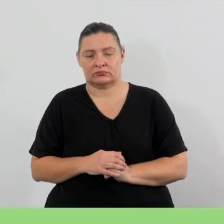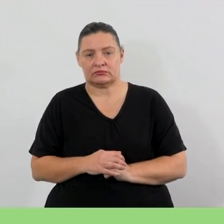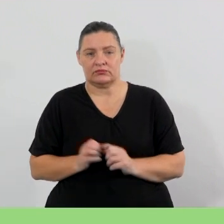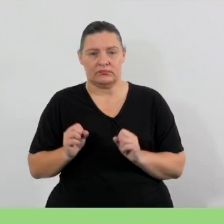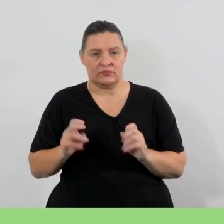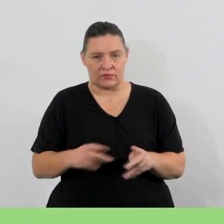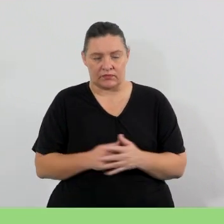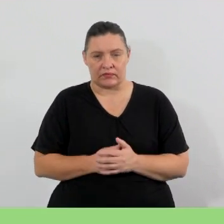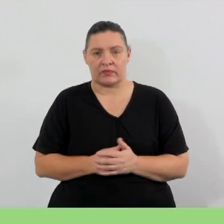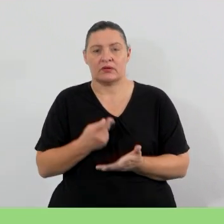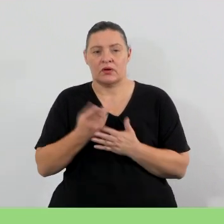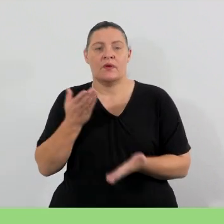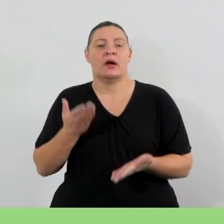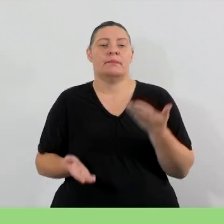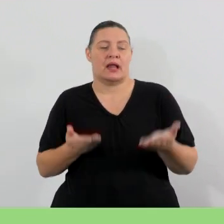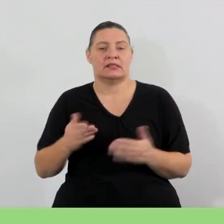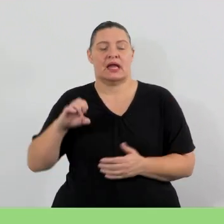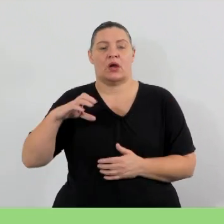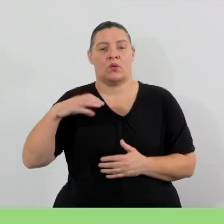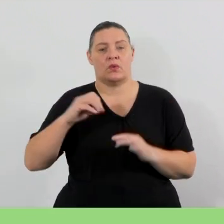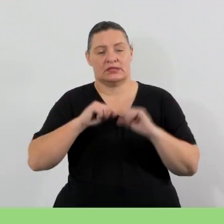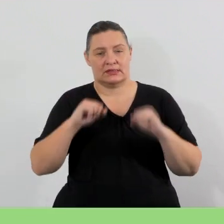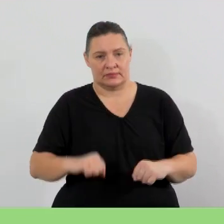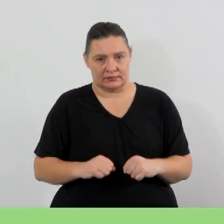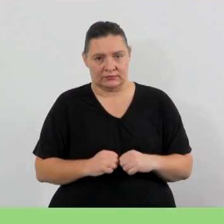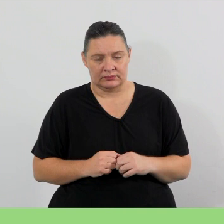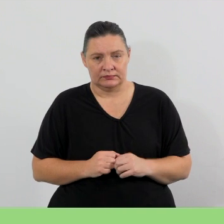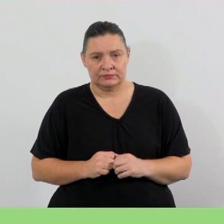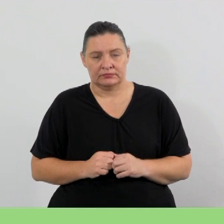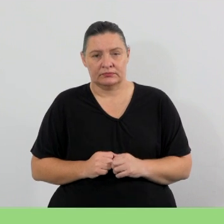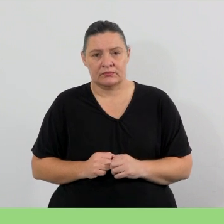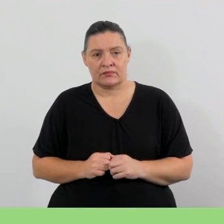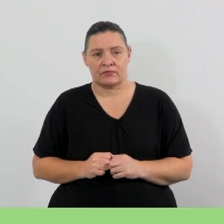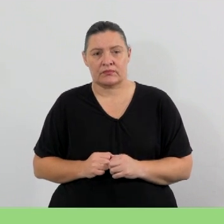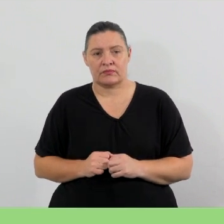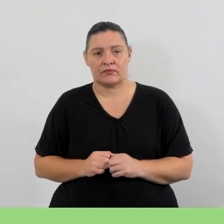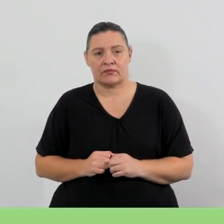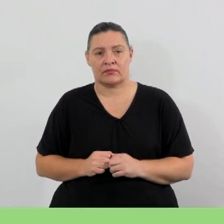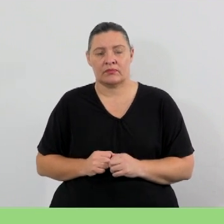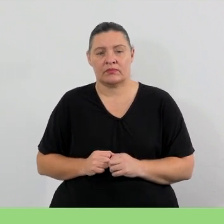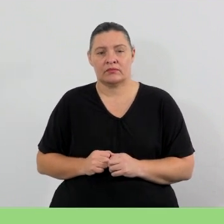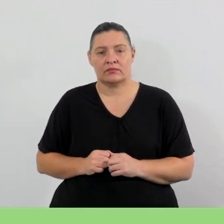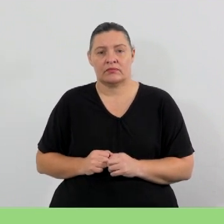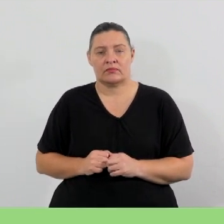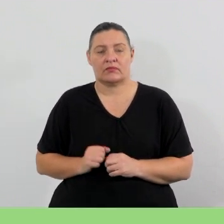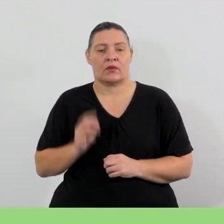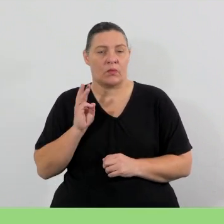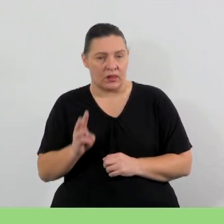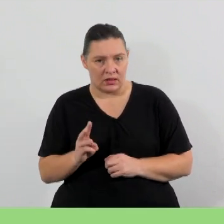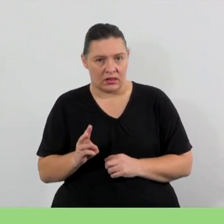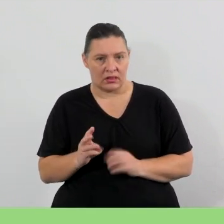predators. Right. So the balance of the ecosystem will be